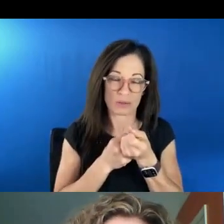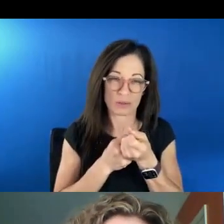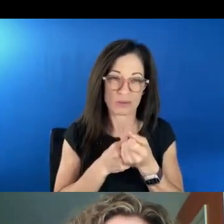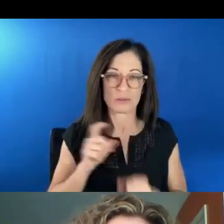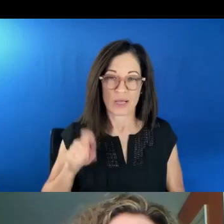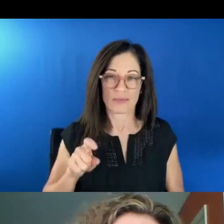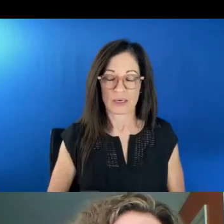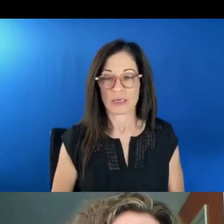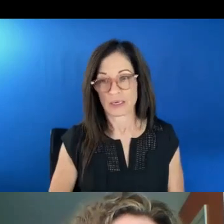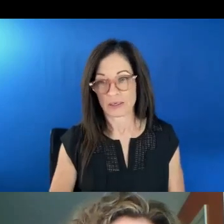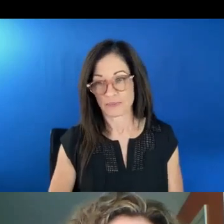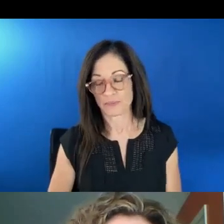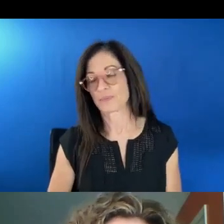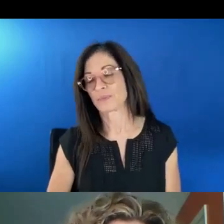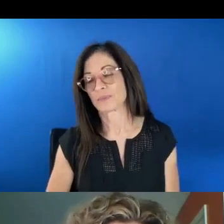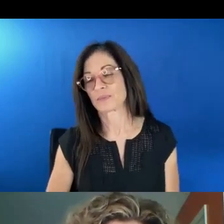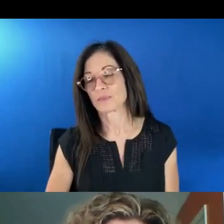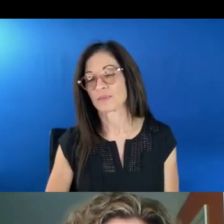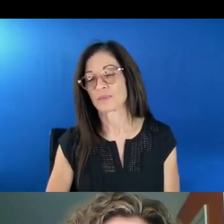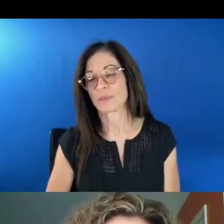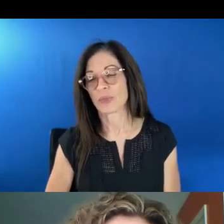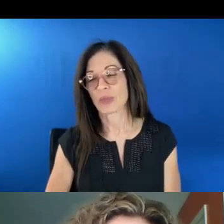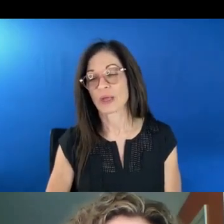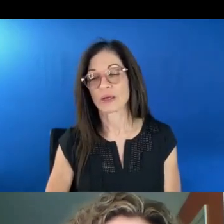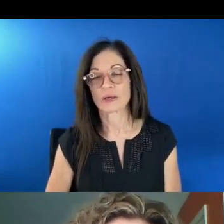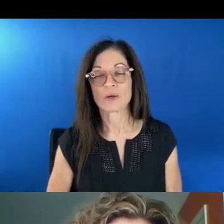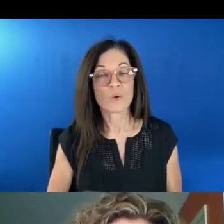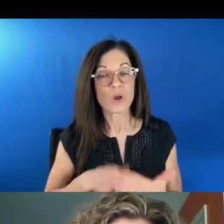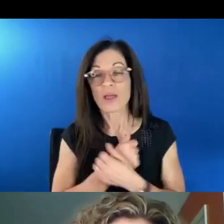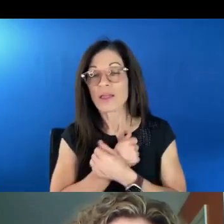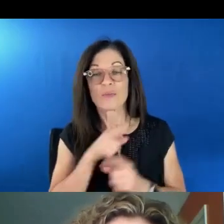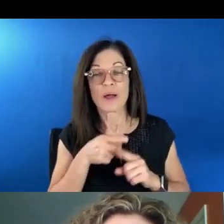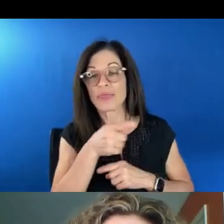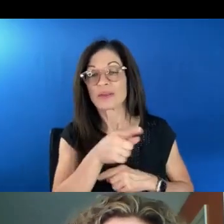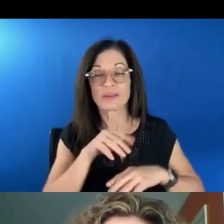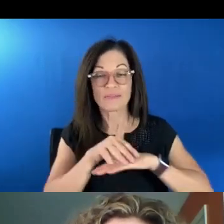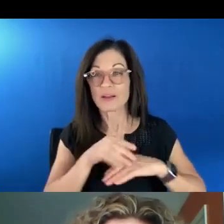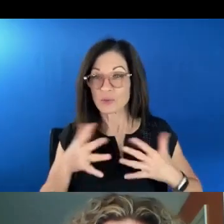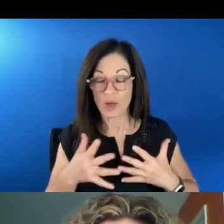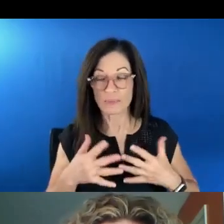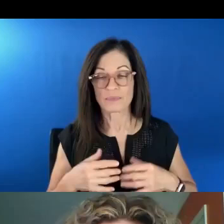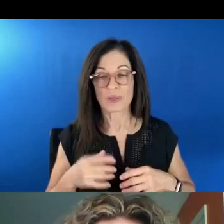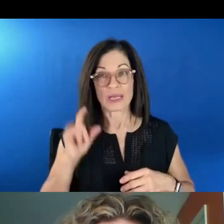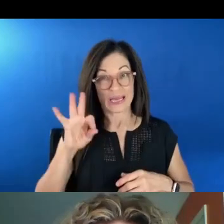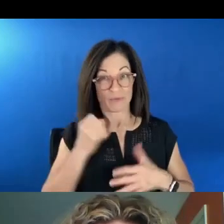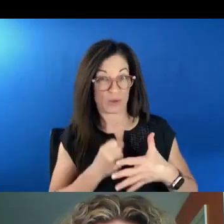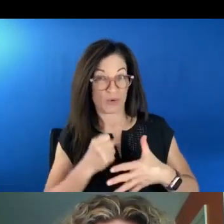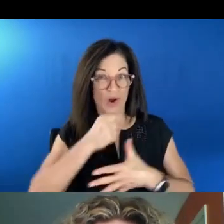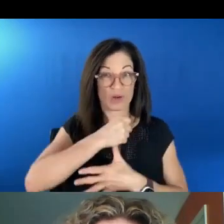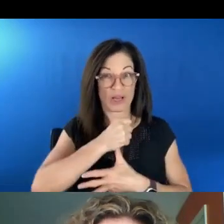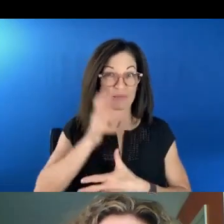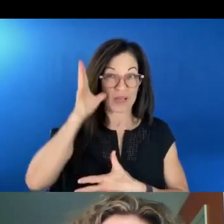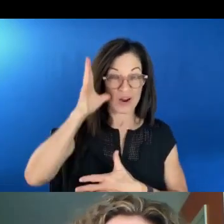so what I love about this advisory is the notion that by prioritizing the well-being of